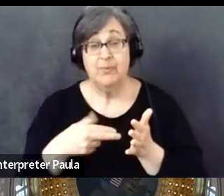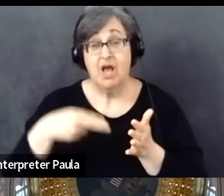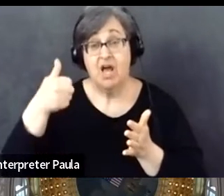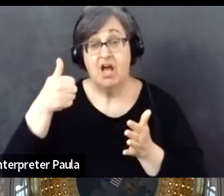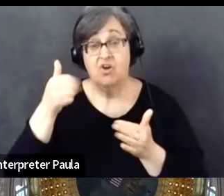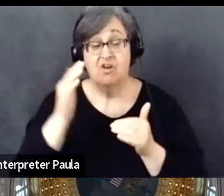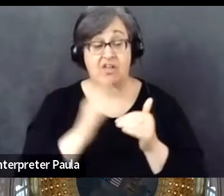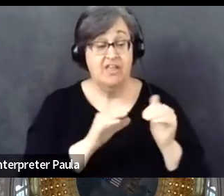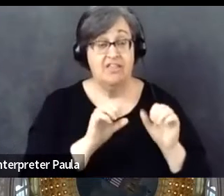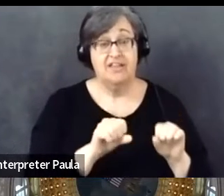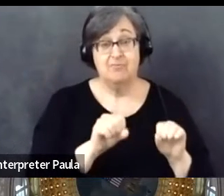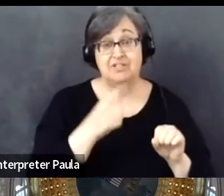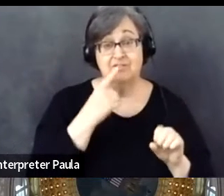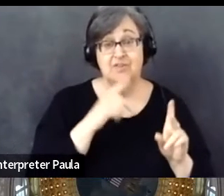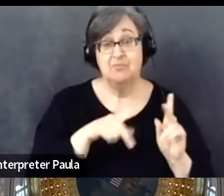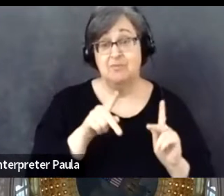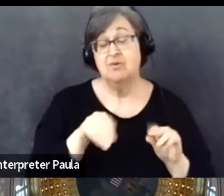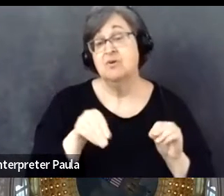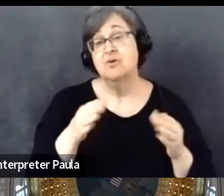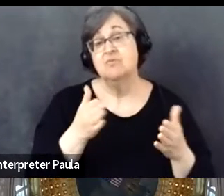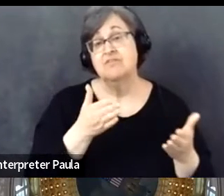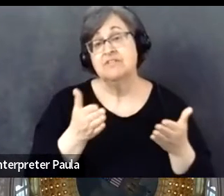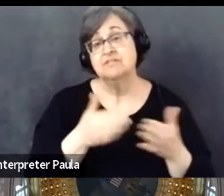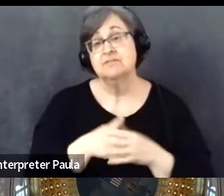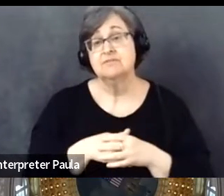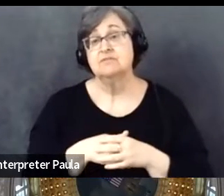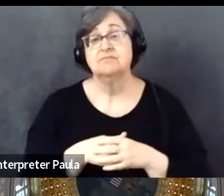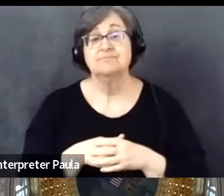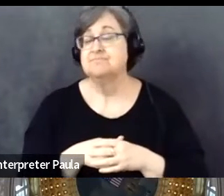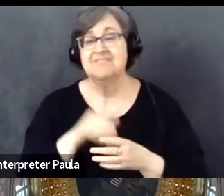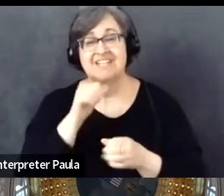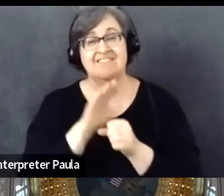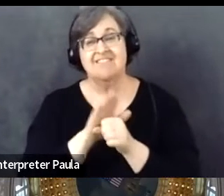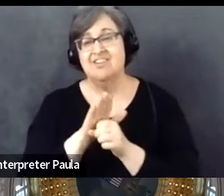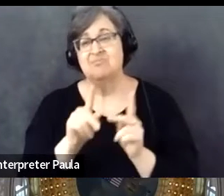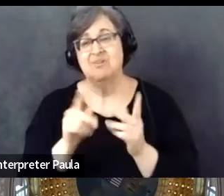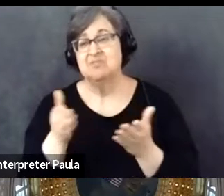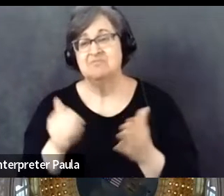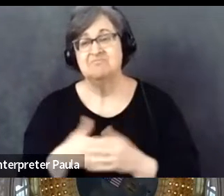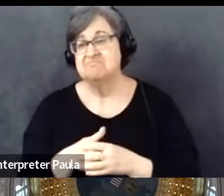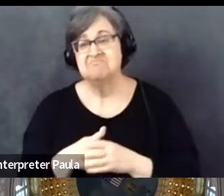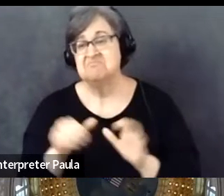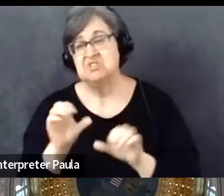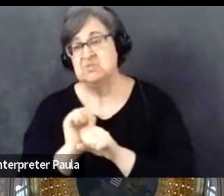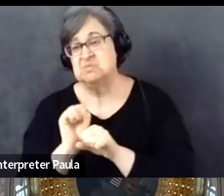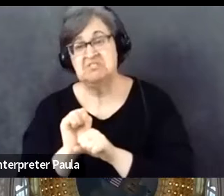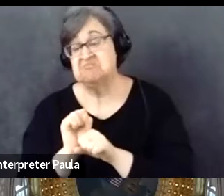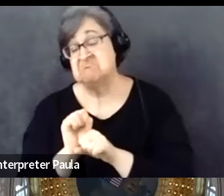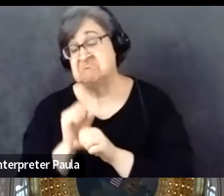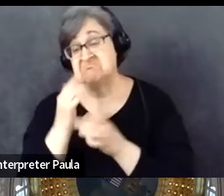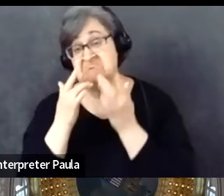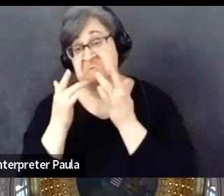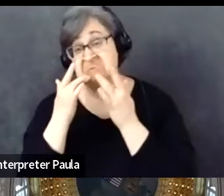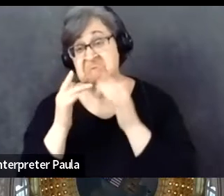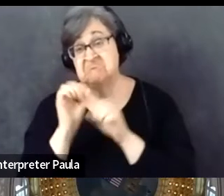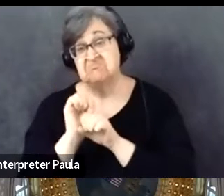the capacity of the people that are providing the services, because there's just not enough people to do the work. And,